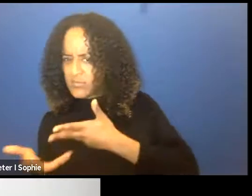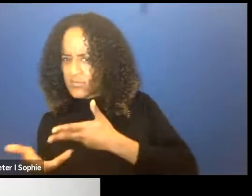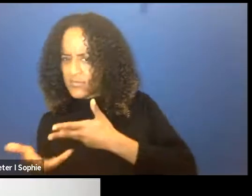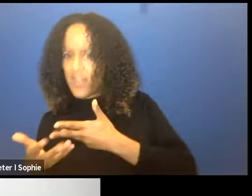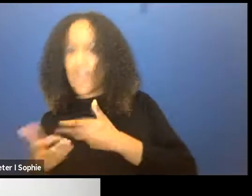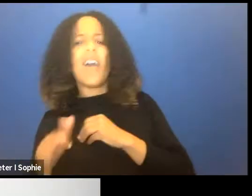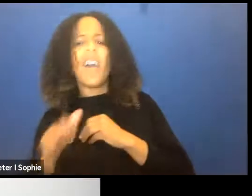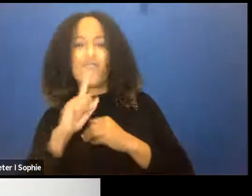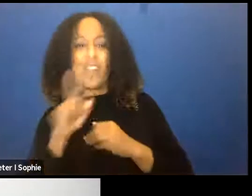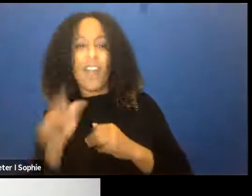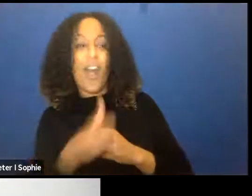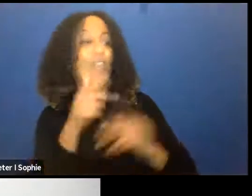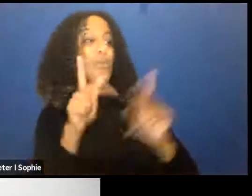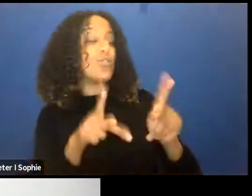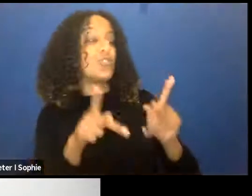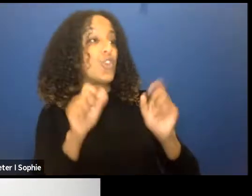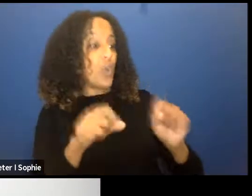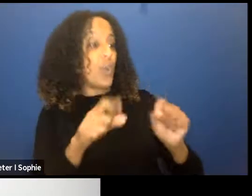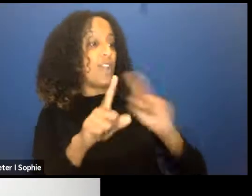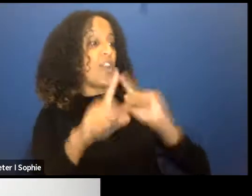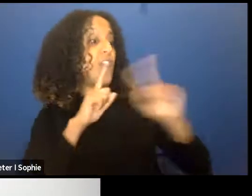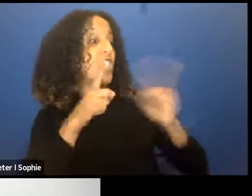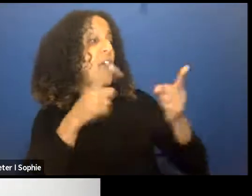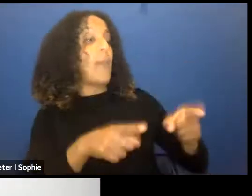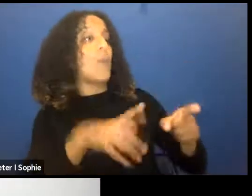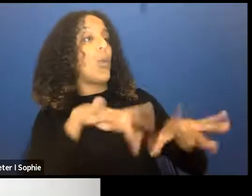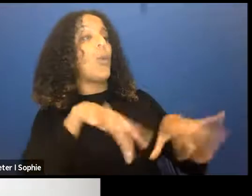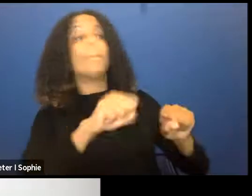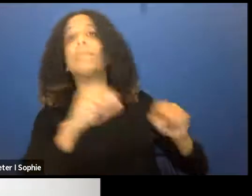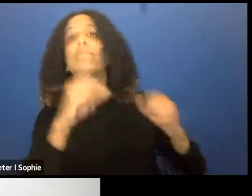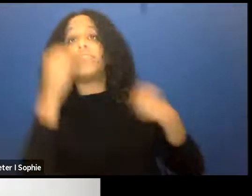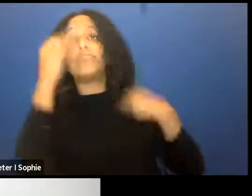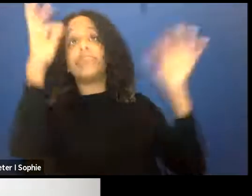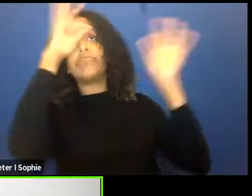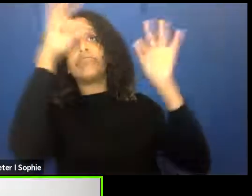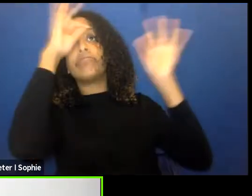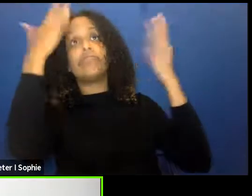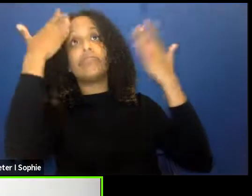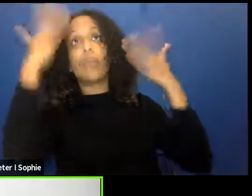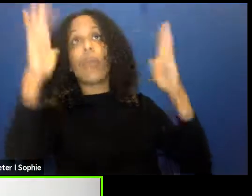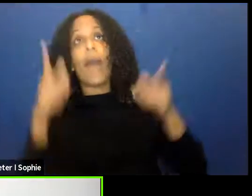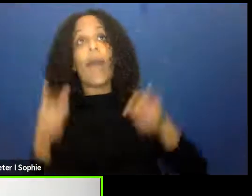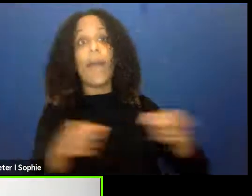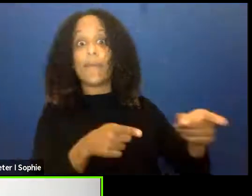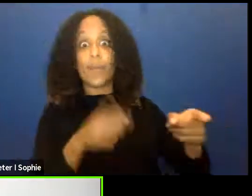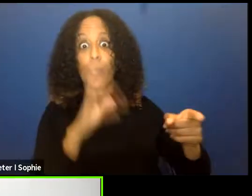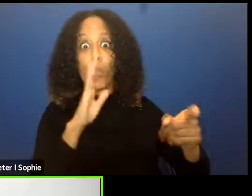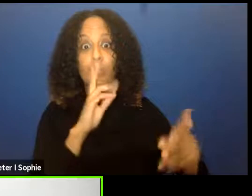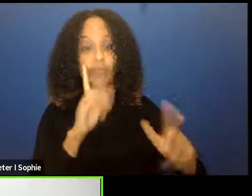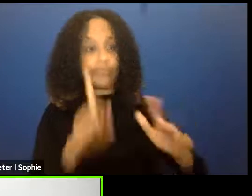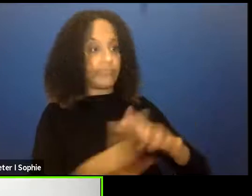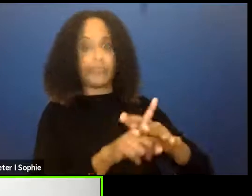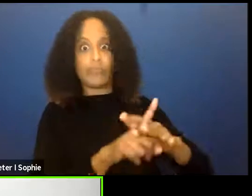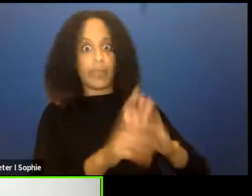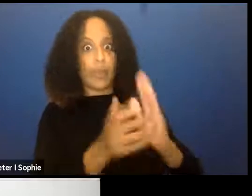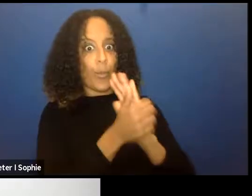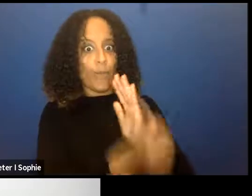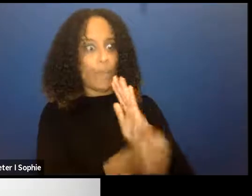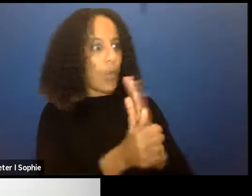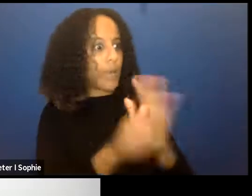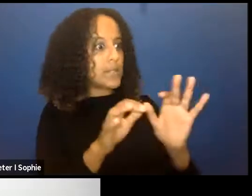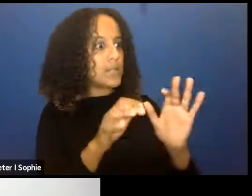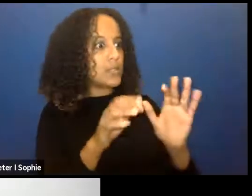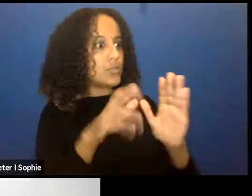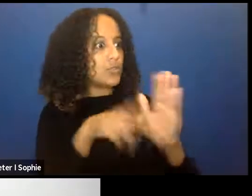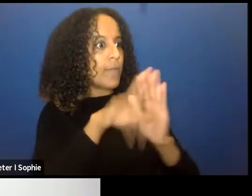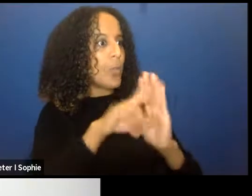let that conversation have happened in a vacuum. And I would have never known, and it would have just shown up on a performance review later.